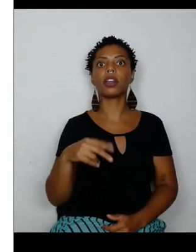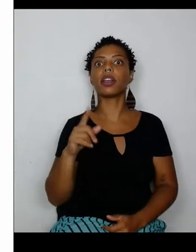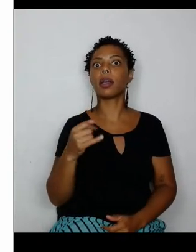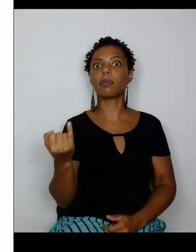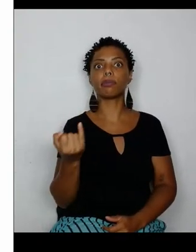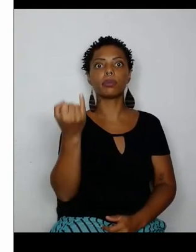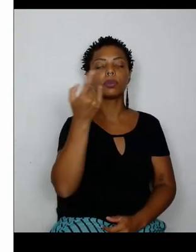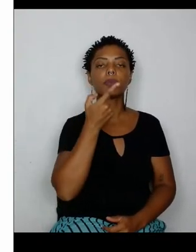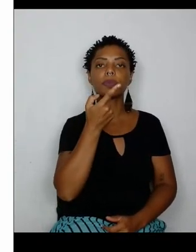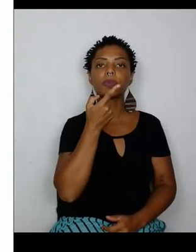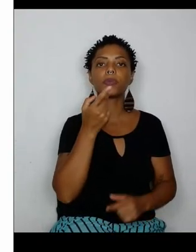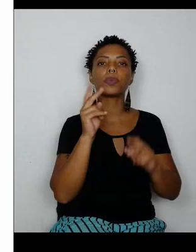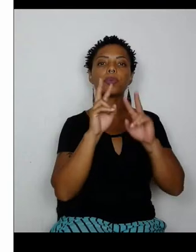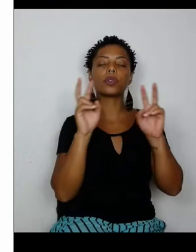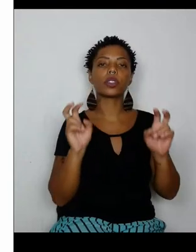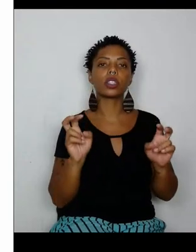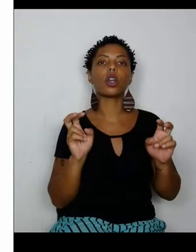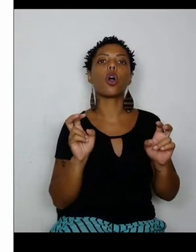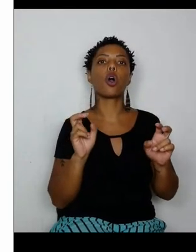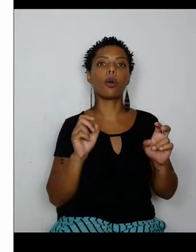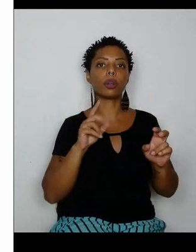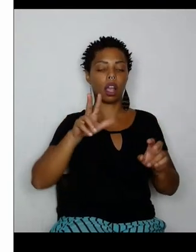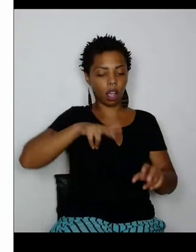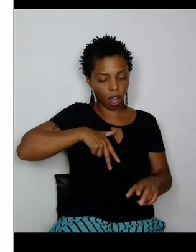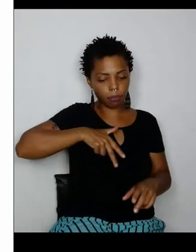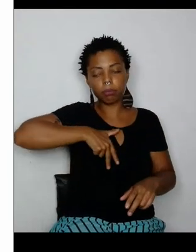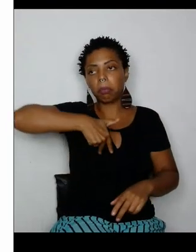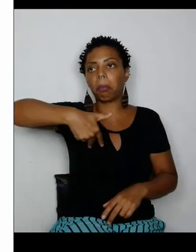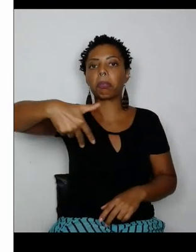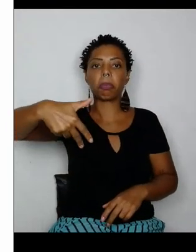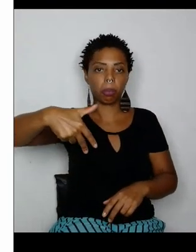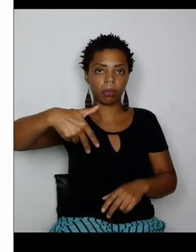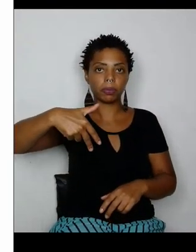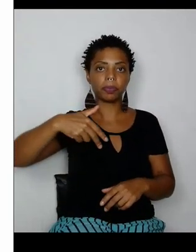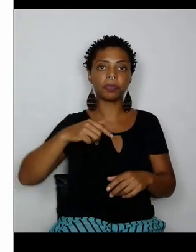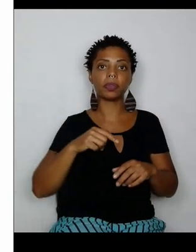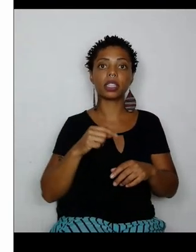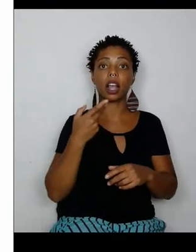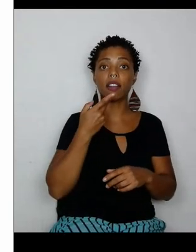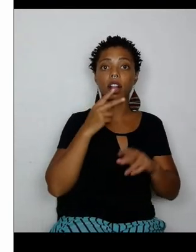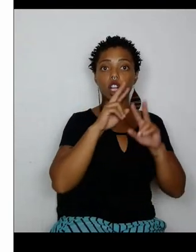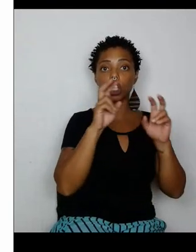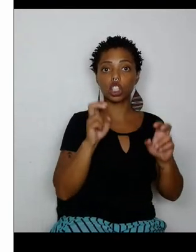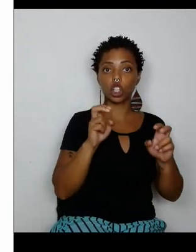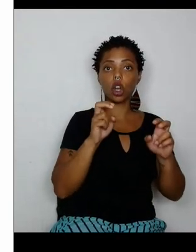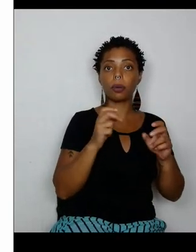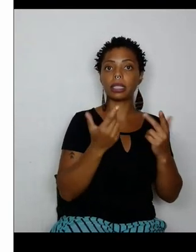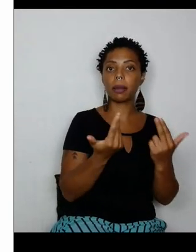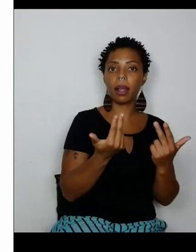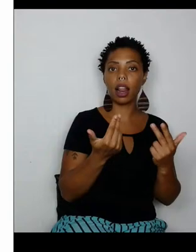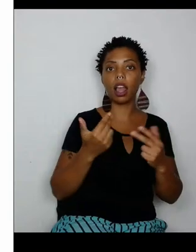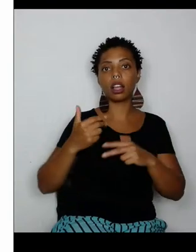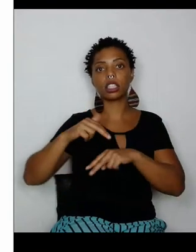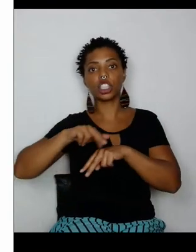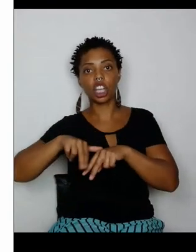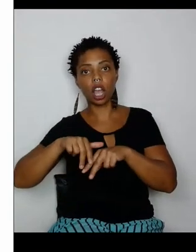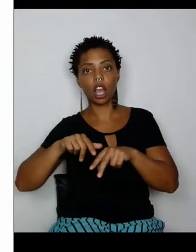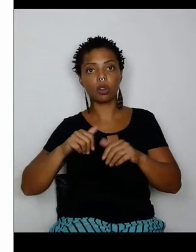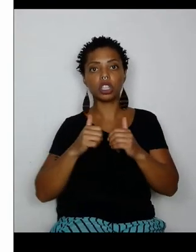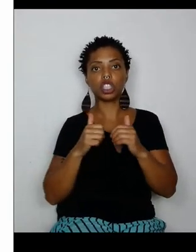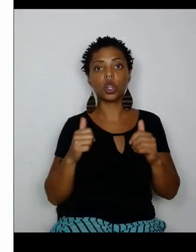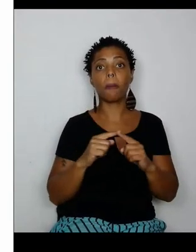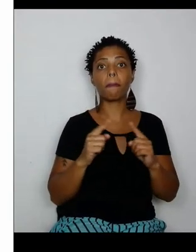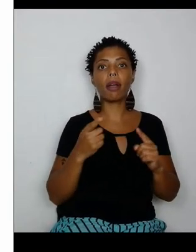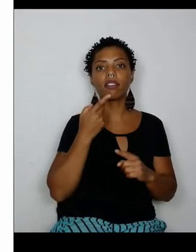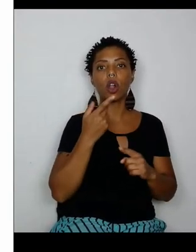stipulated his likeness and gender and escaped specificity for disembodiment and ambivalence white and black and